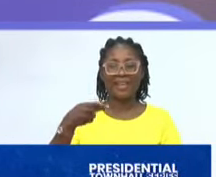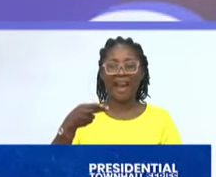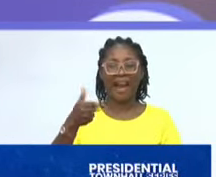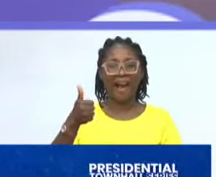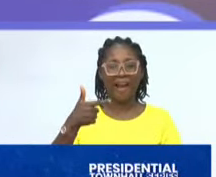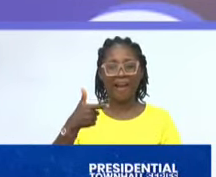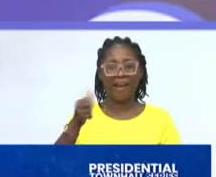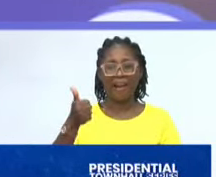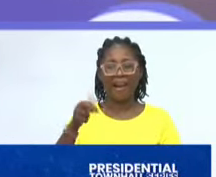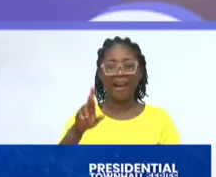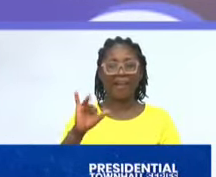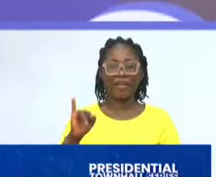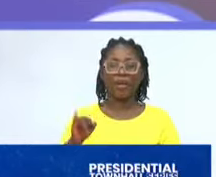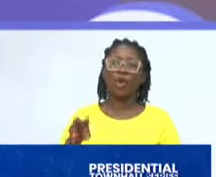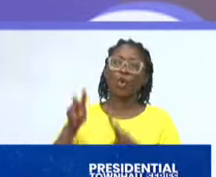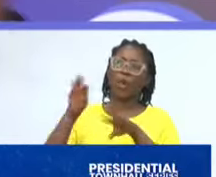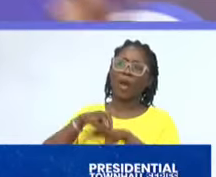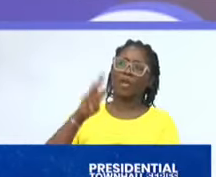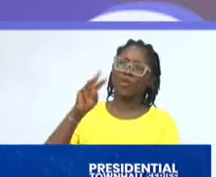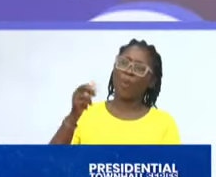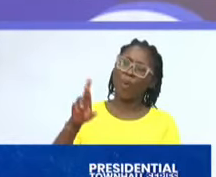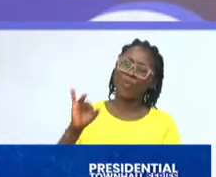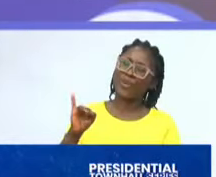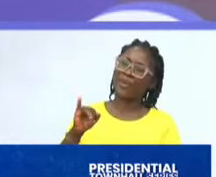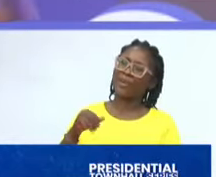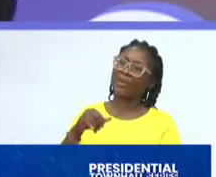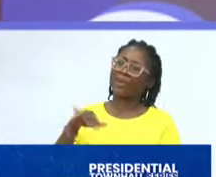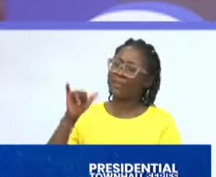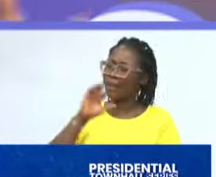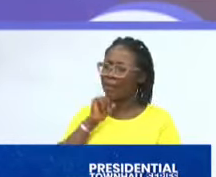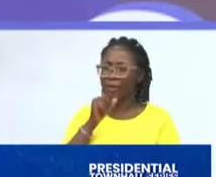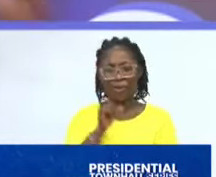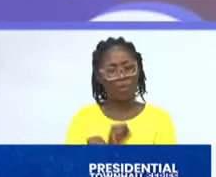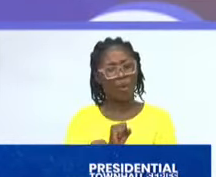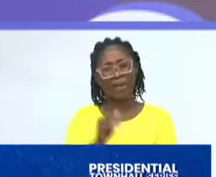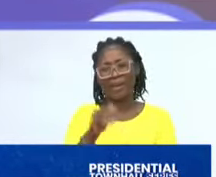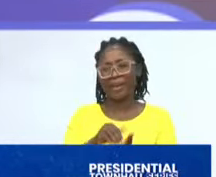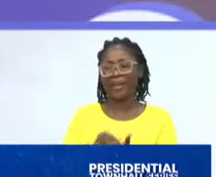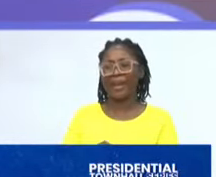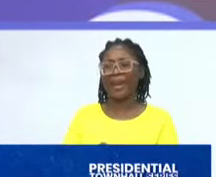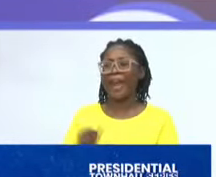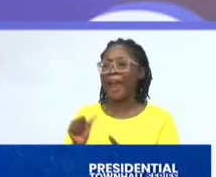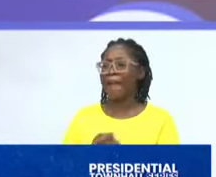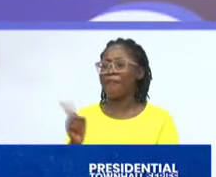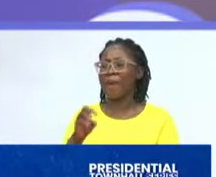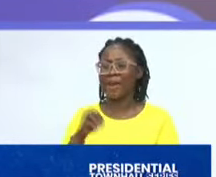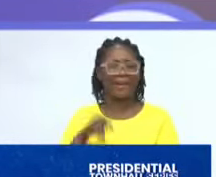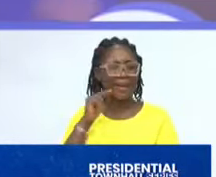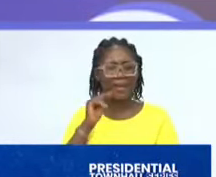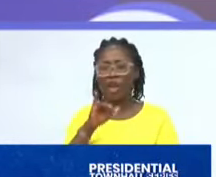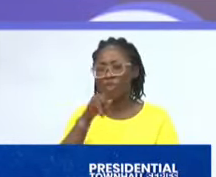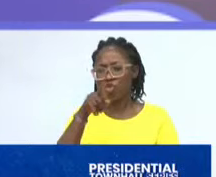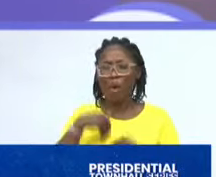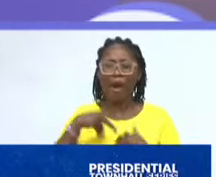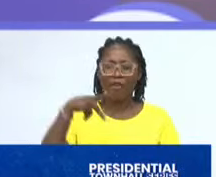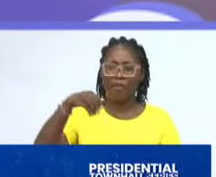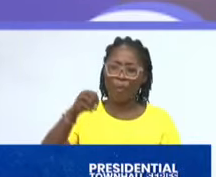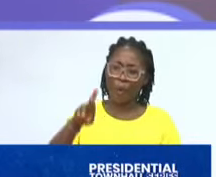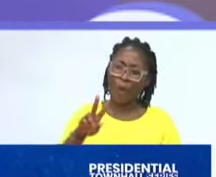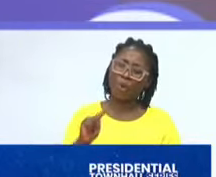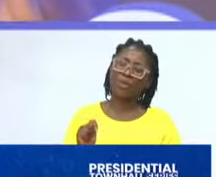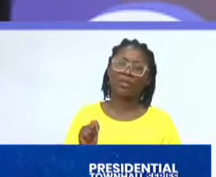should. Look at Warri. There's so many places everywhere in Nigeria is ports. And you cannot just open it